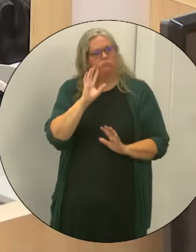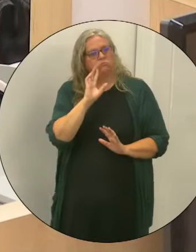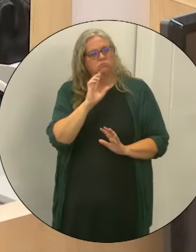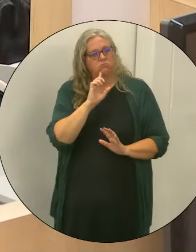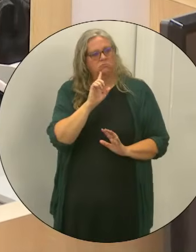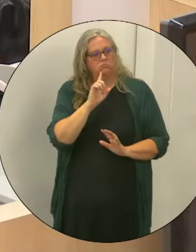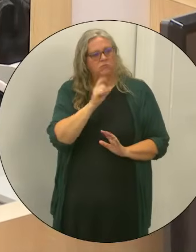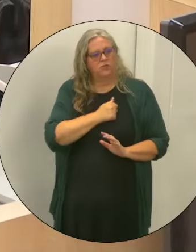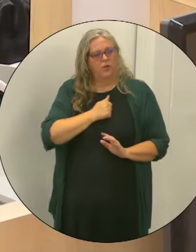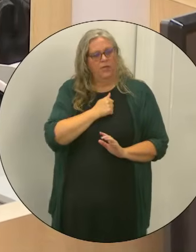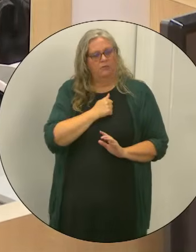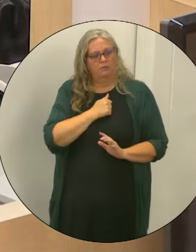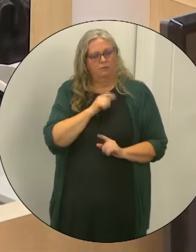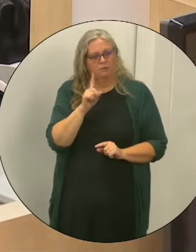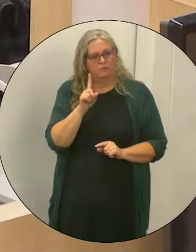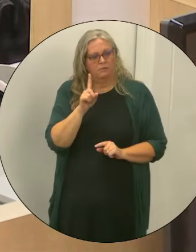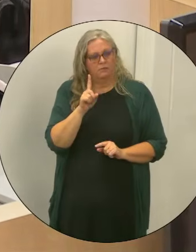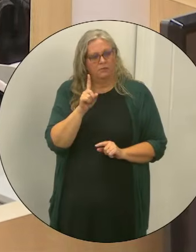I'm sorry.